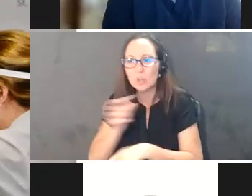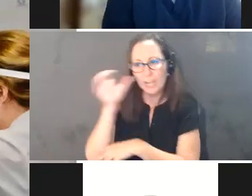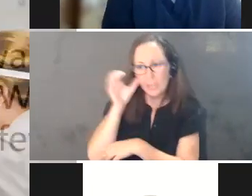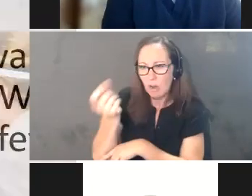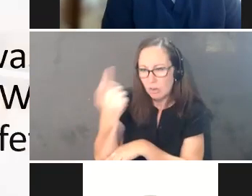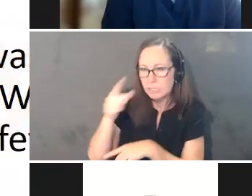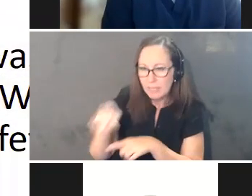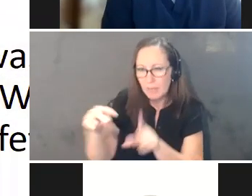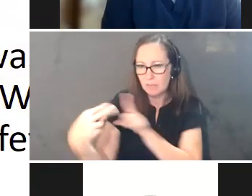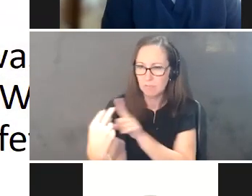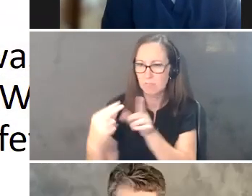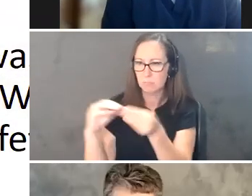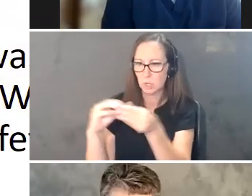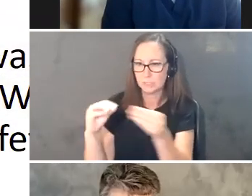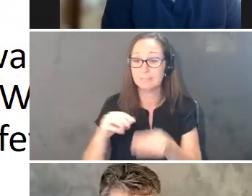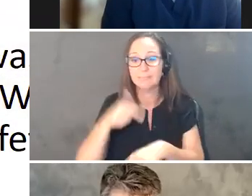slide.